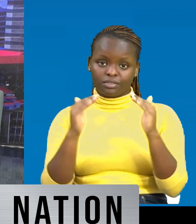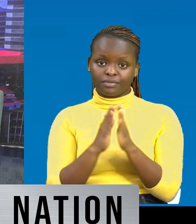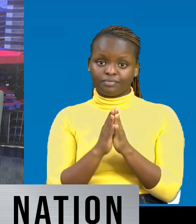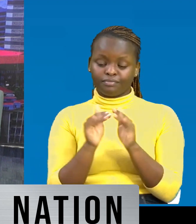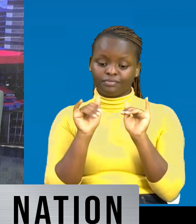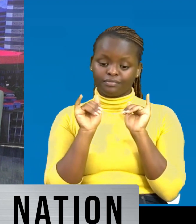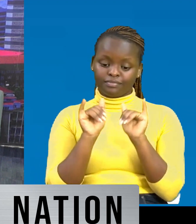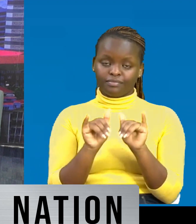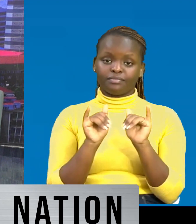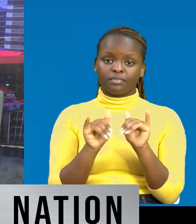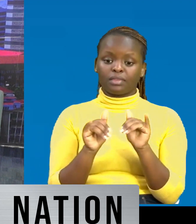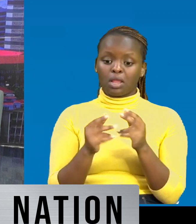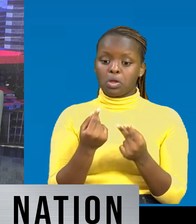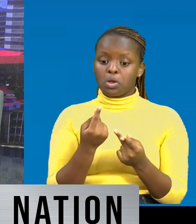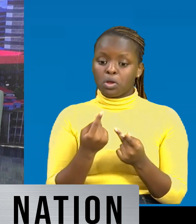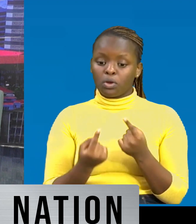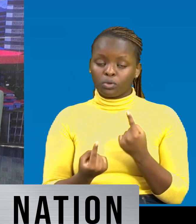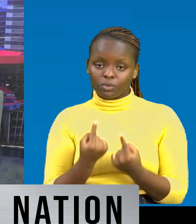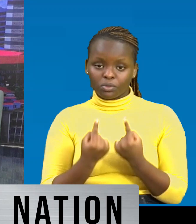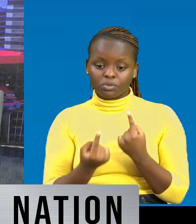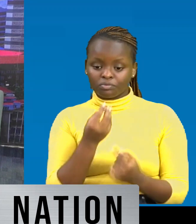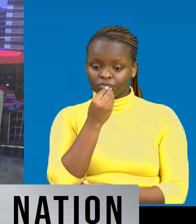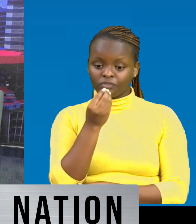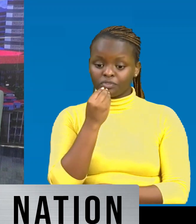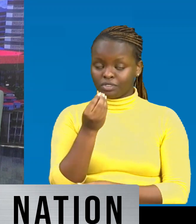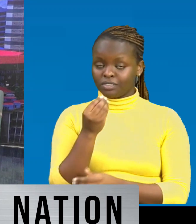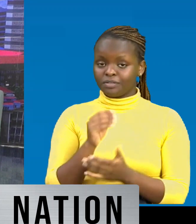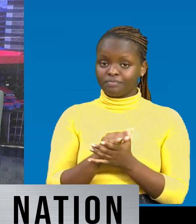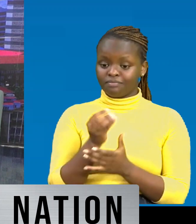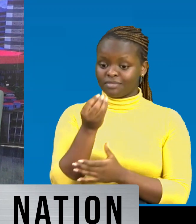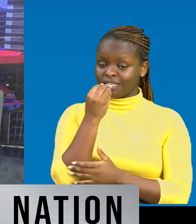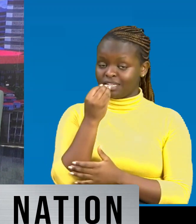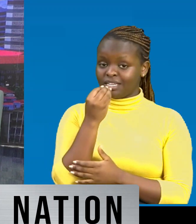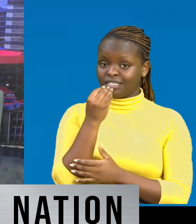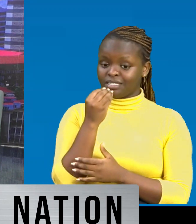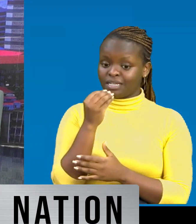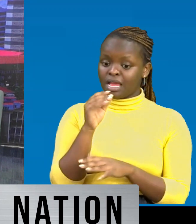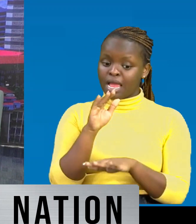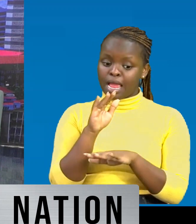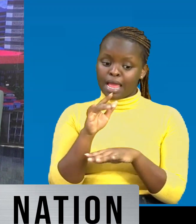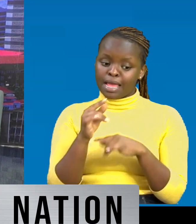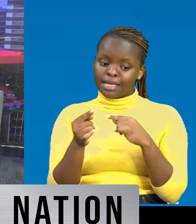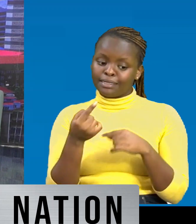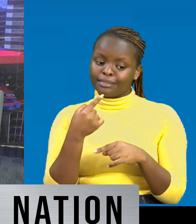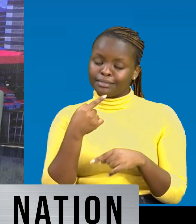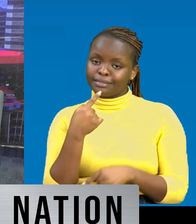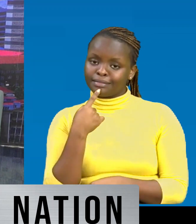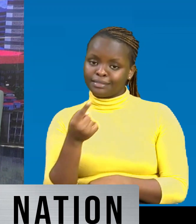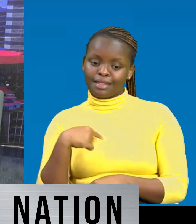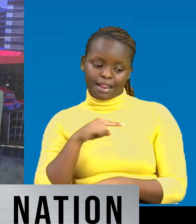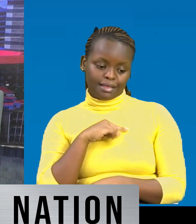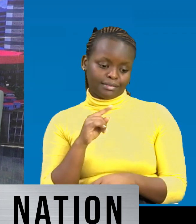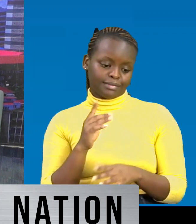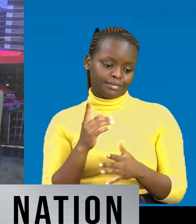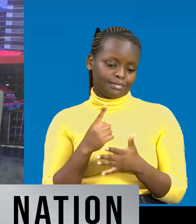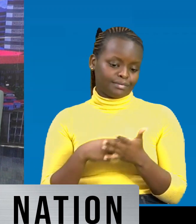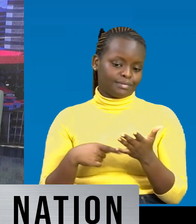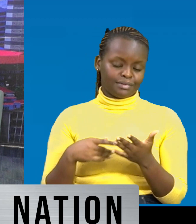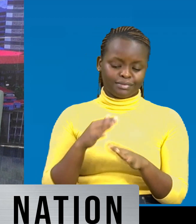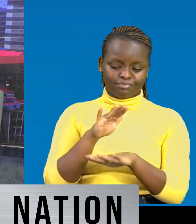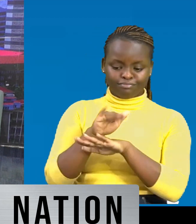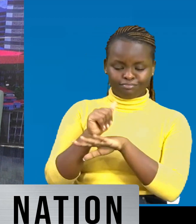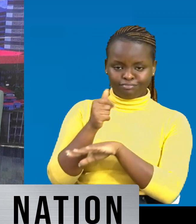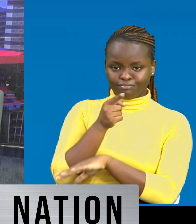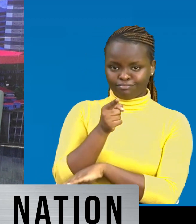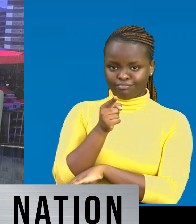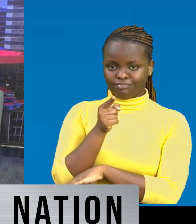can actually cook some food and eat. Can you tell us who basically conned you? Obviously, East Africa Portland Cement, as you've said,